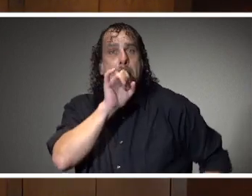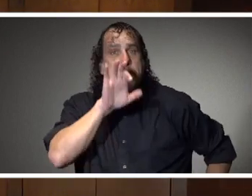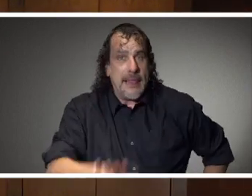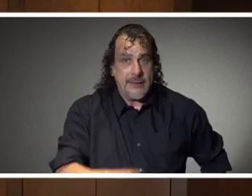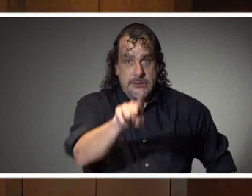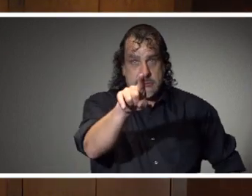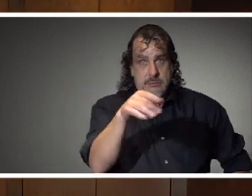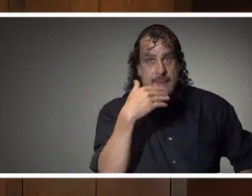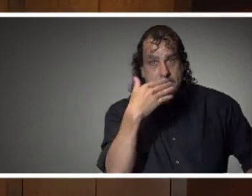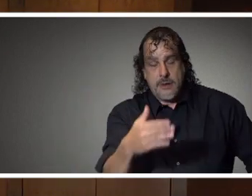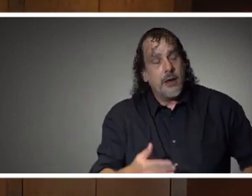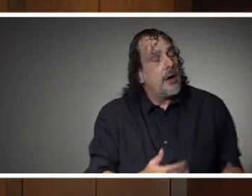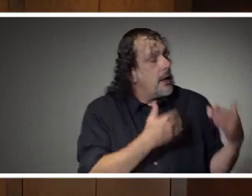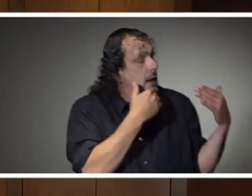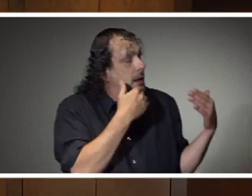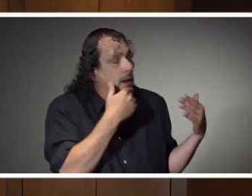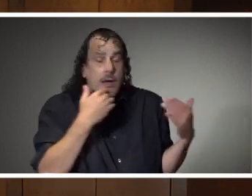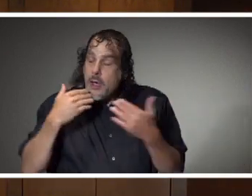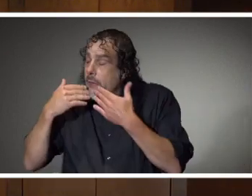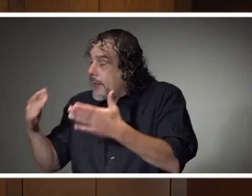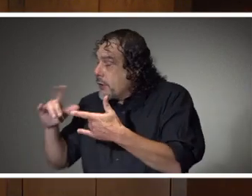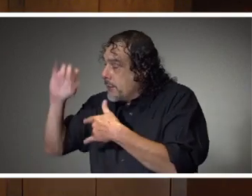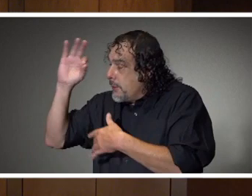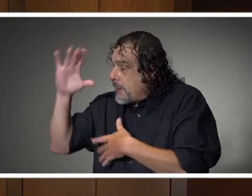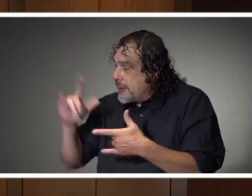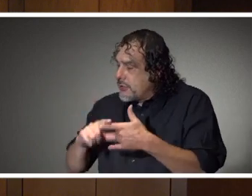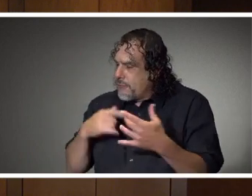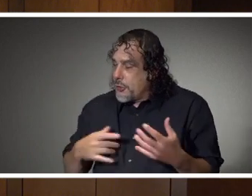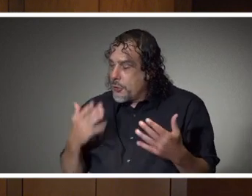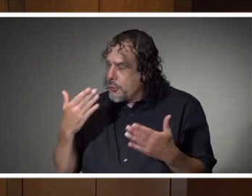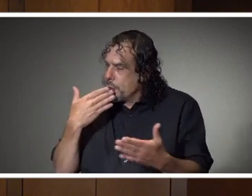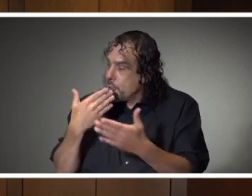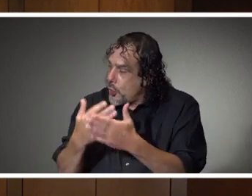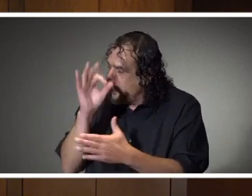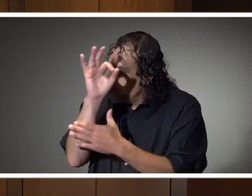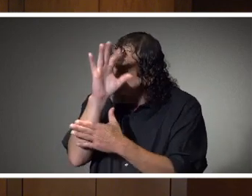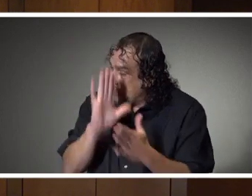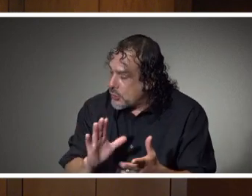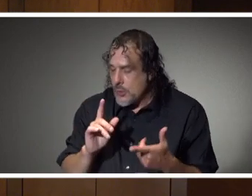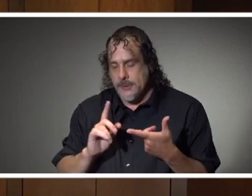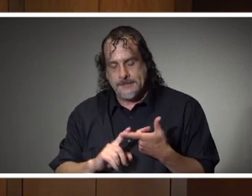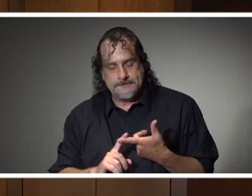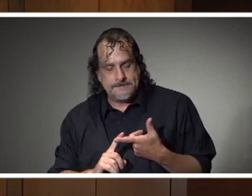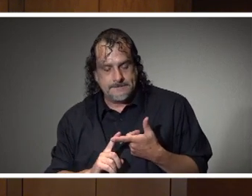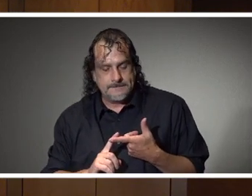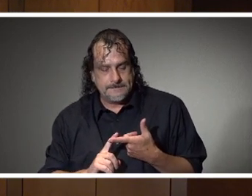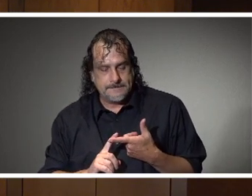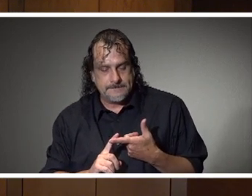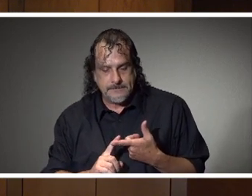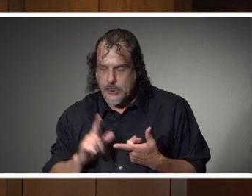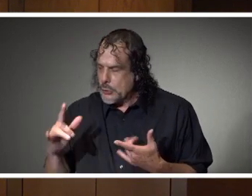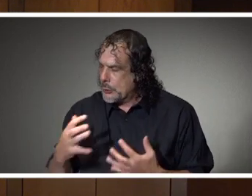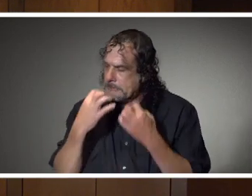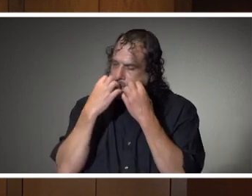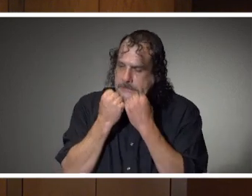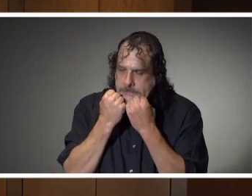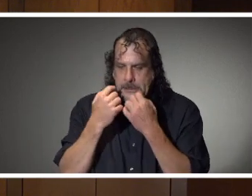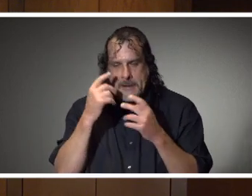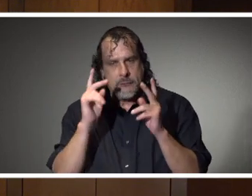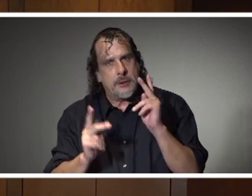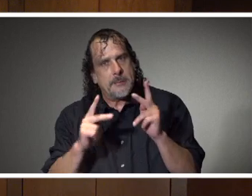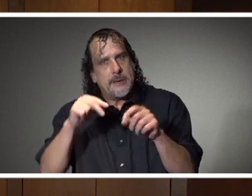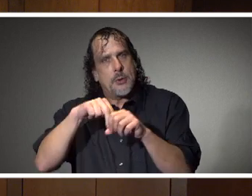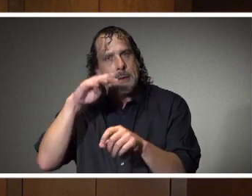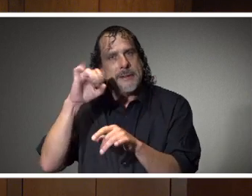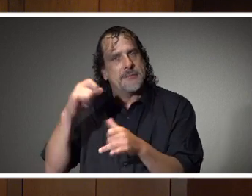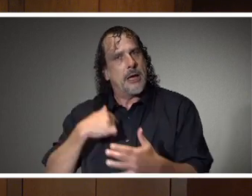you, Pastor, for your wonderful ministry and your passion for the people of Mississippi.